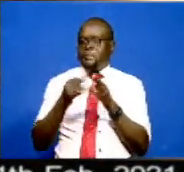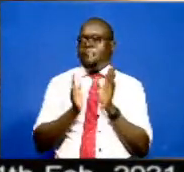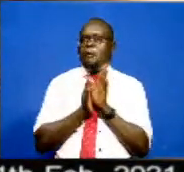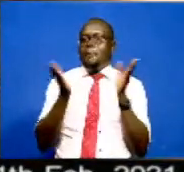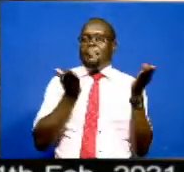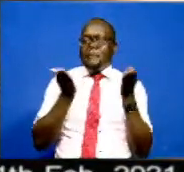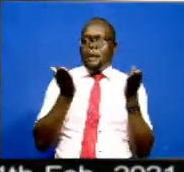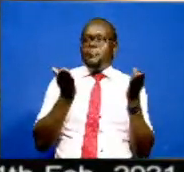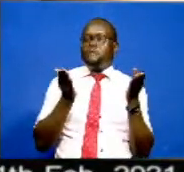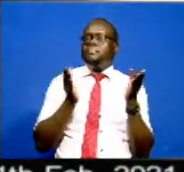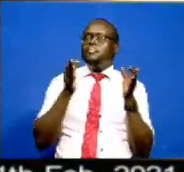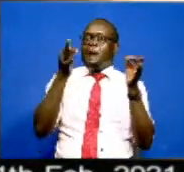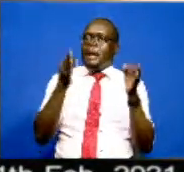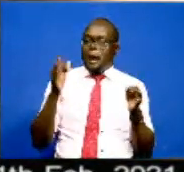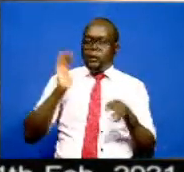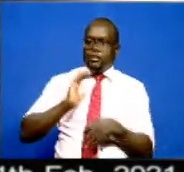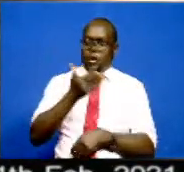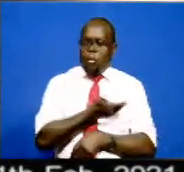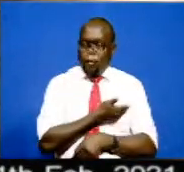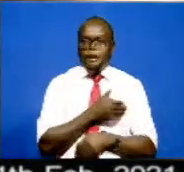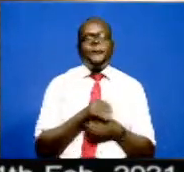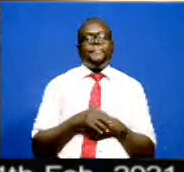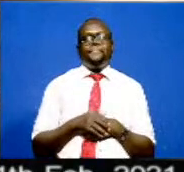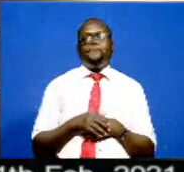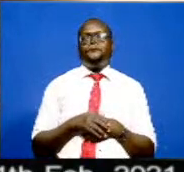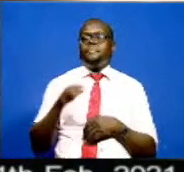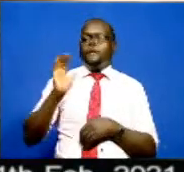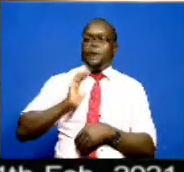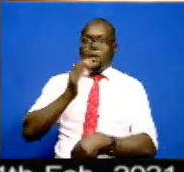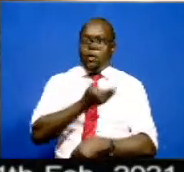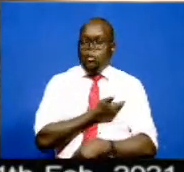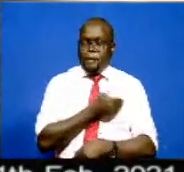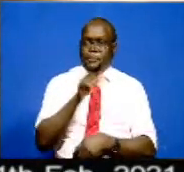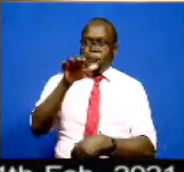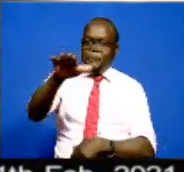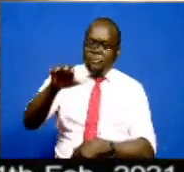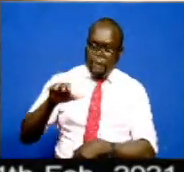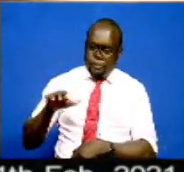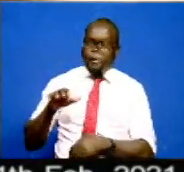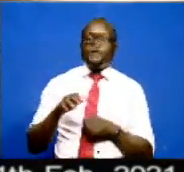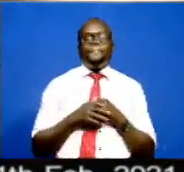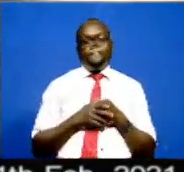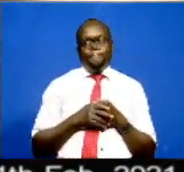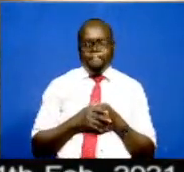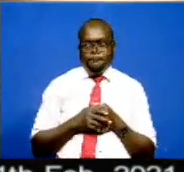Committee. In the Committee of Transport,